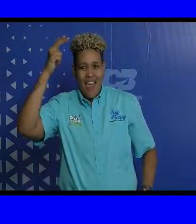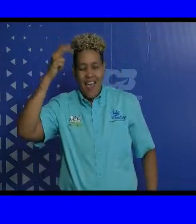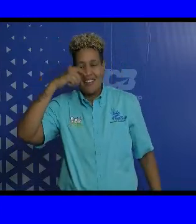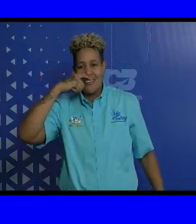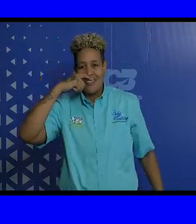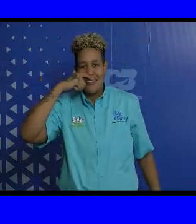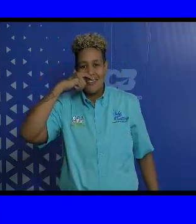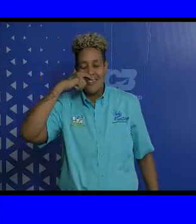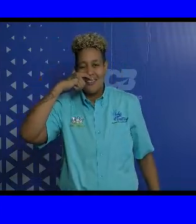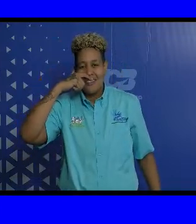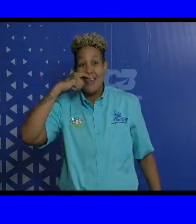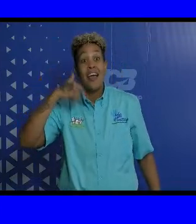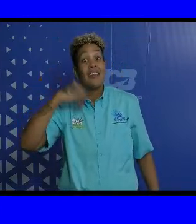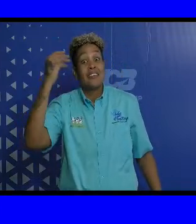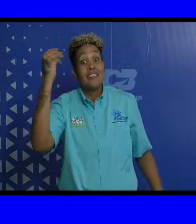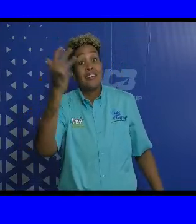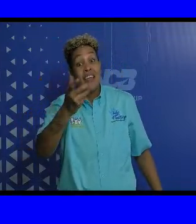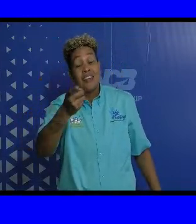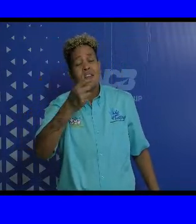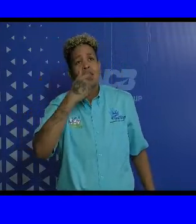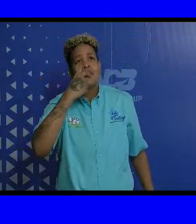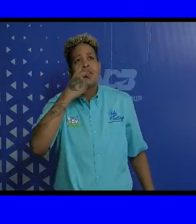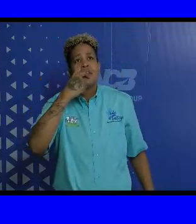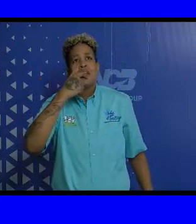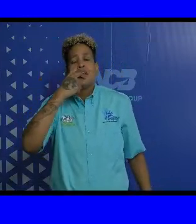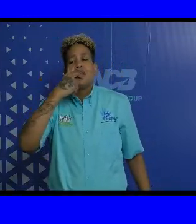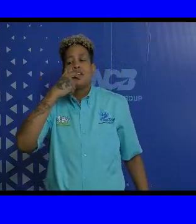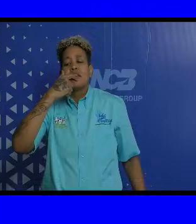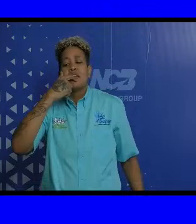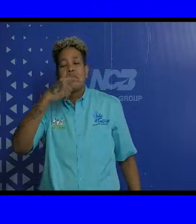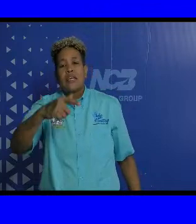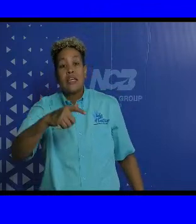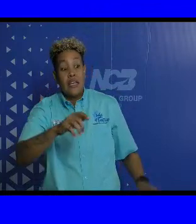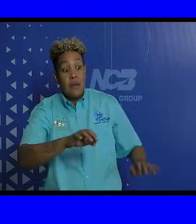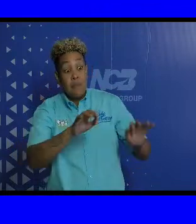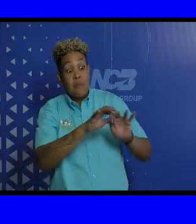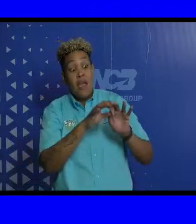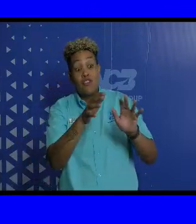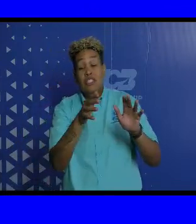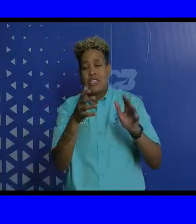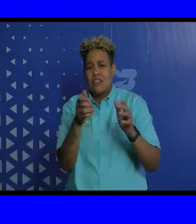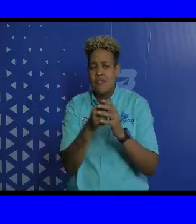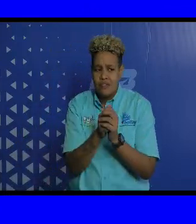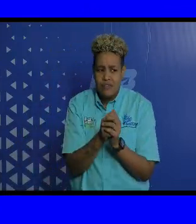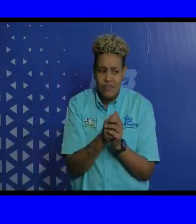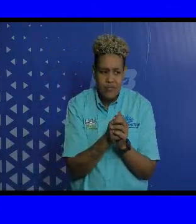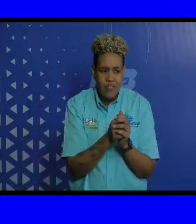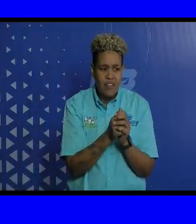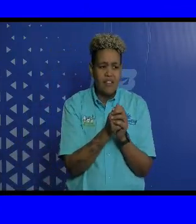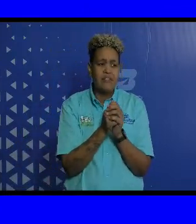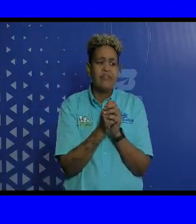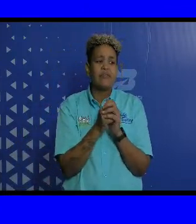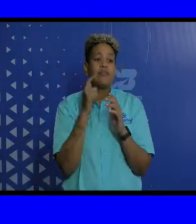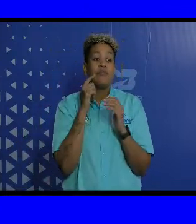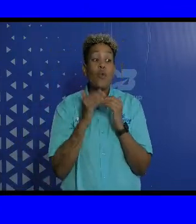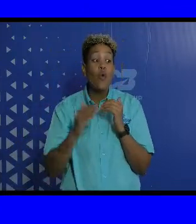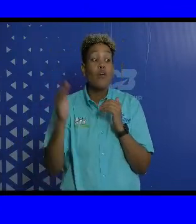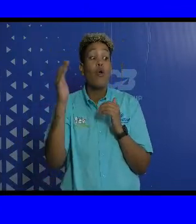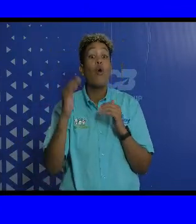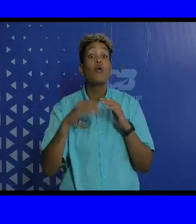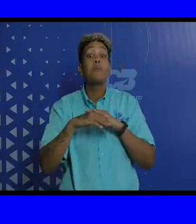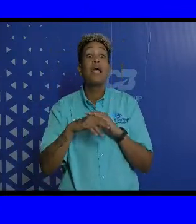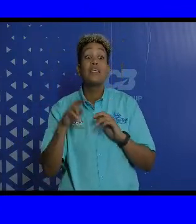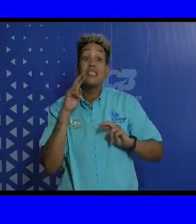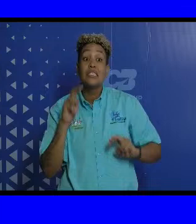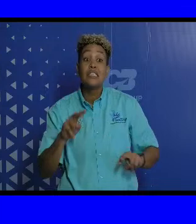causes dilution. As I said, the imperative on a go-forward basis is